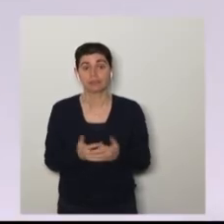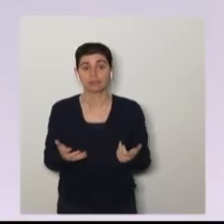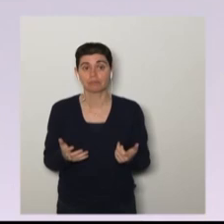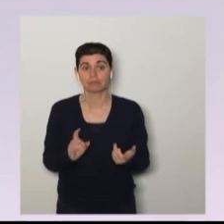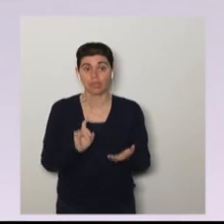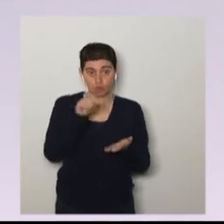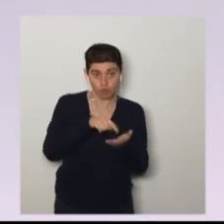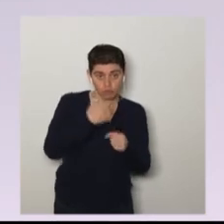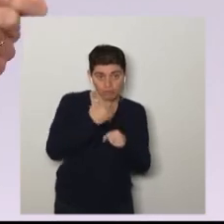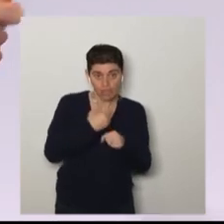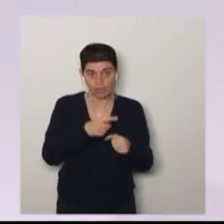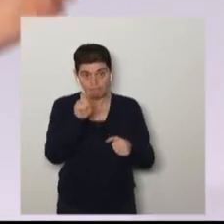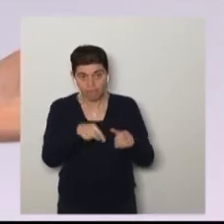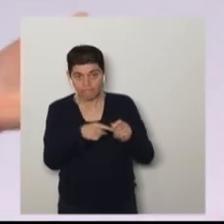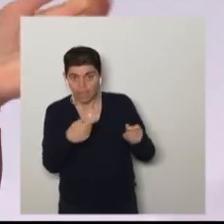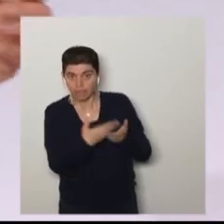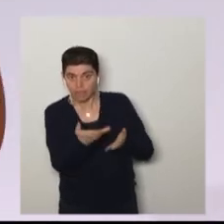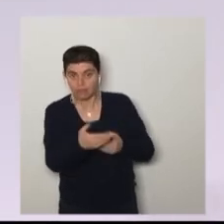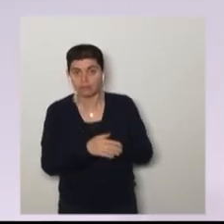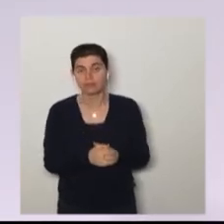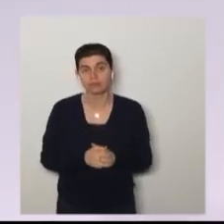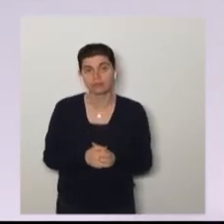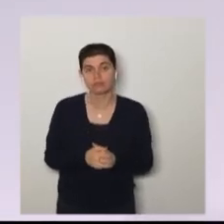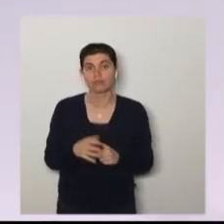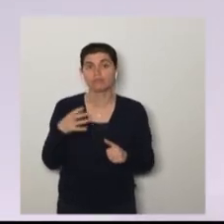take some time in some states, okay, but